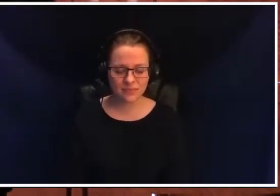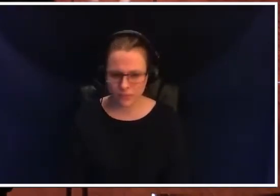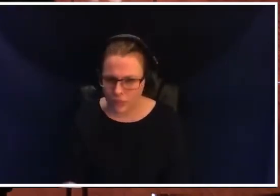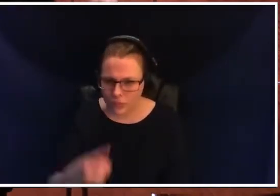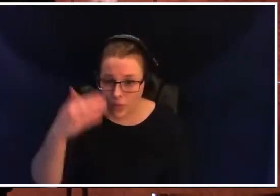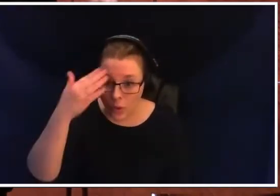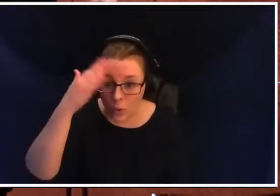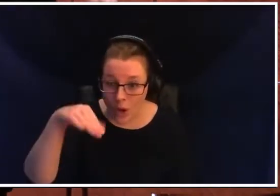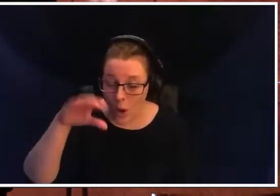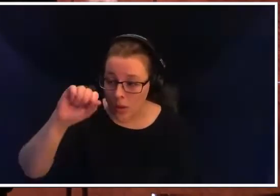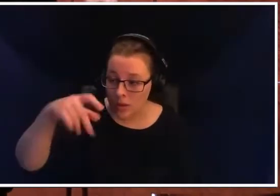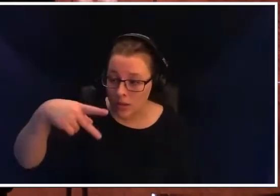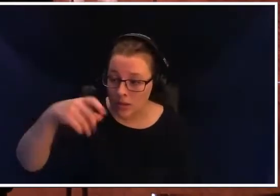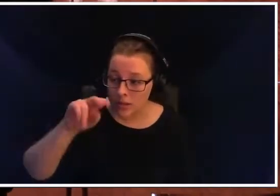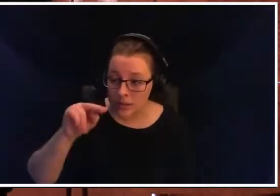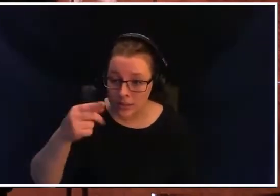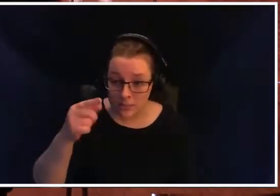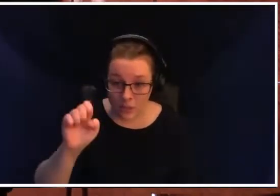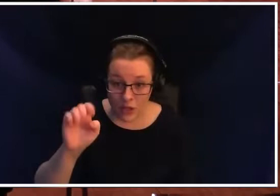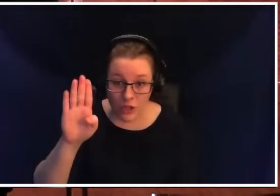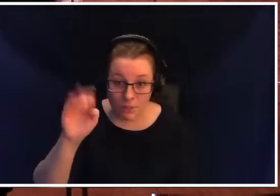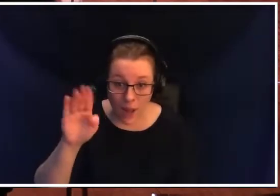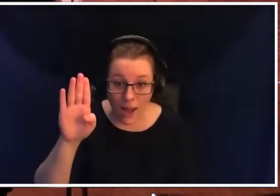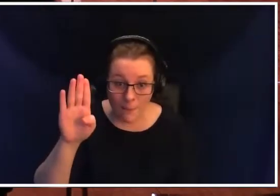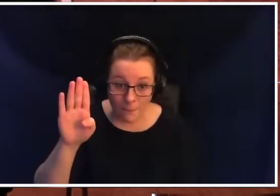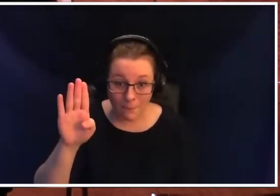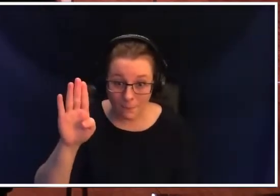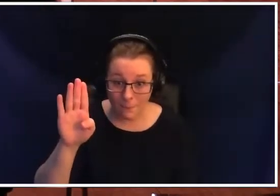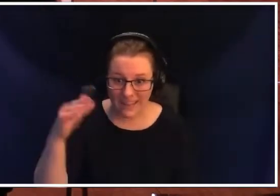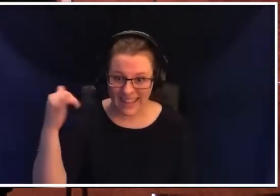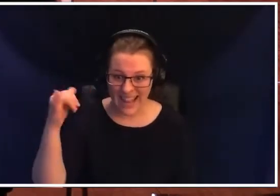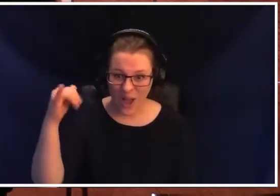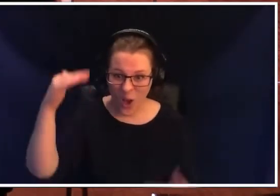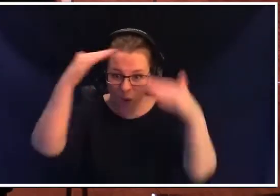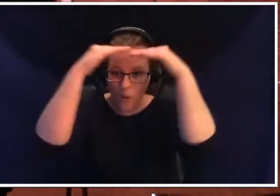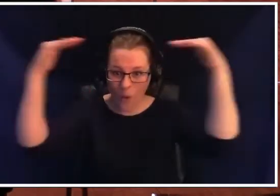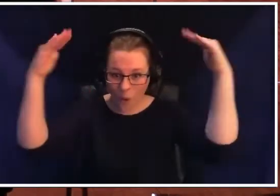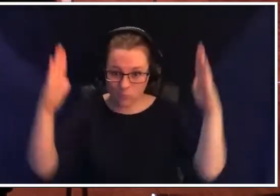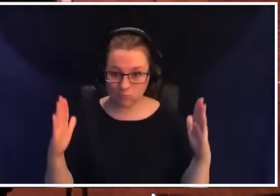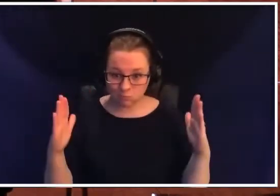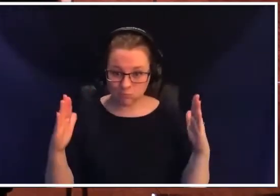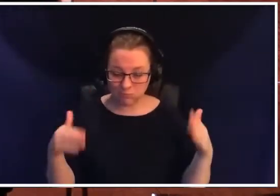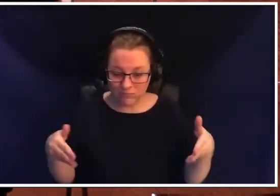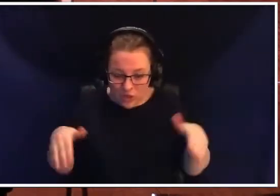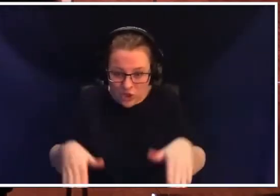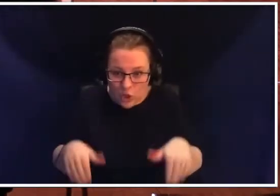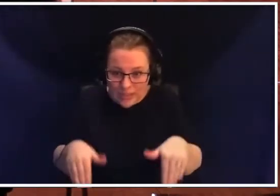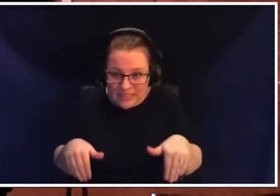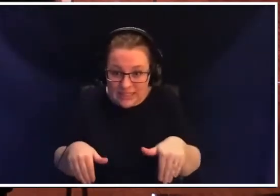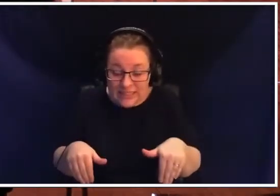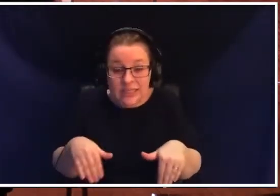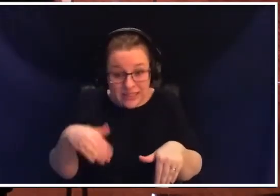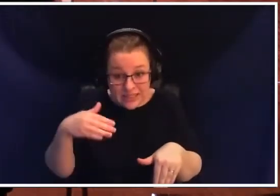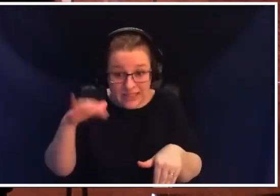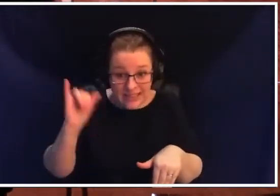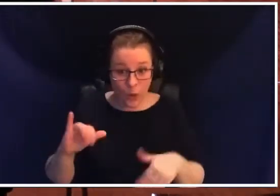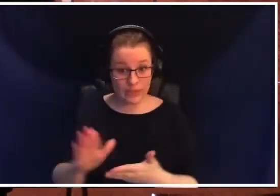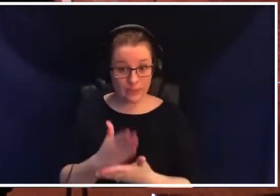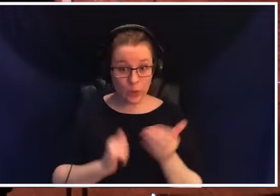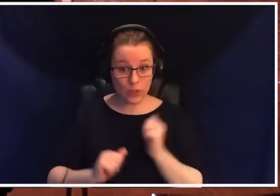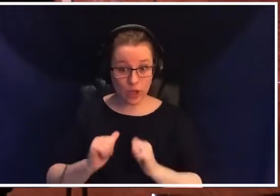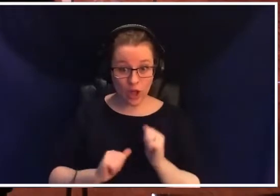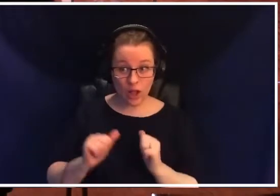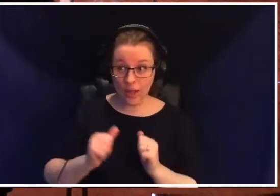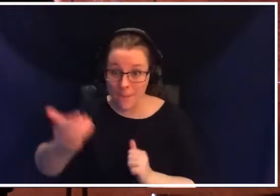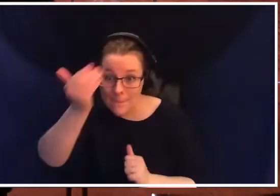SpongeBob, don't you? Oh, yeah. Well, it was a musical, and there were pirates in it, and they had their own song. So